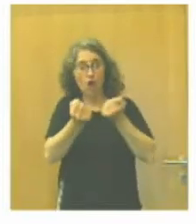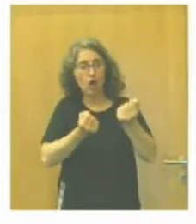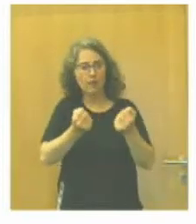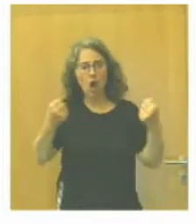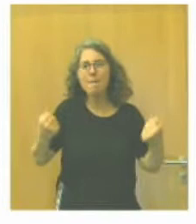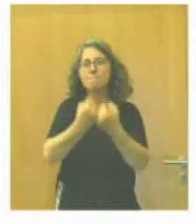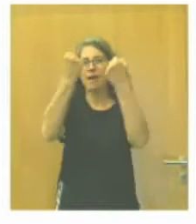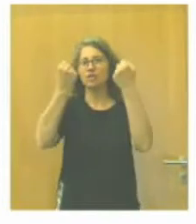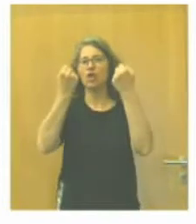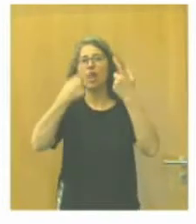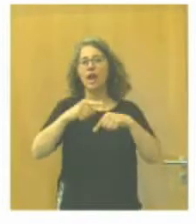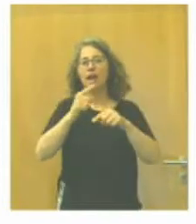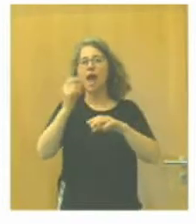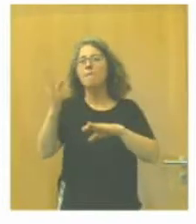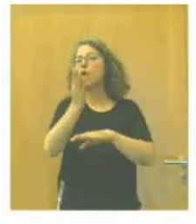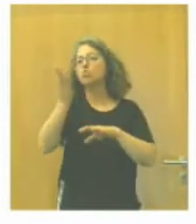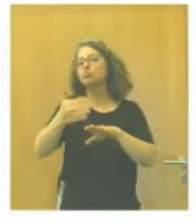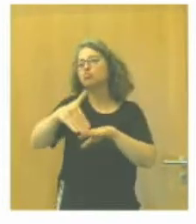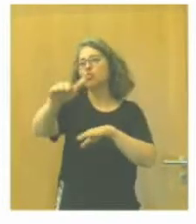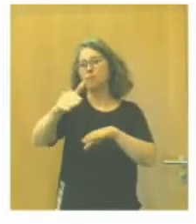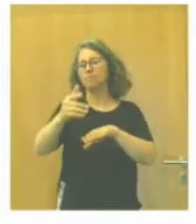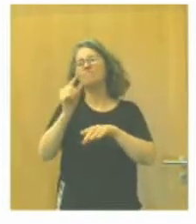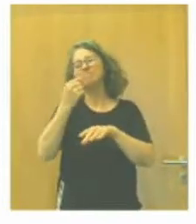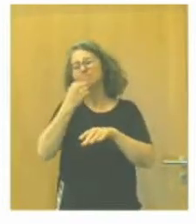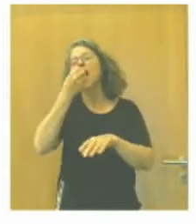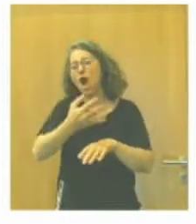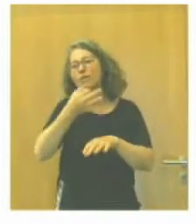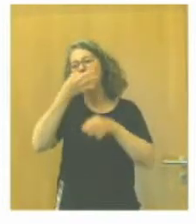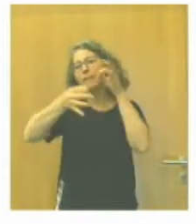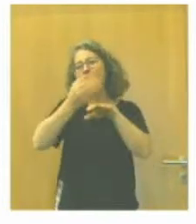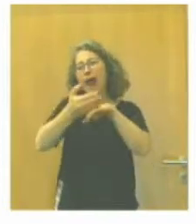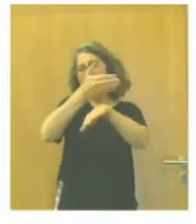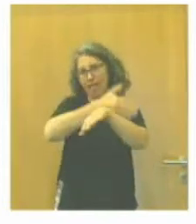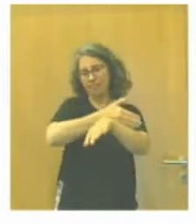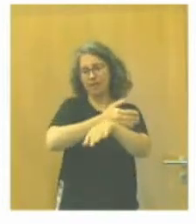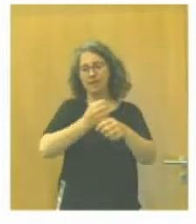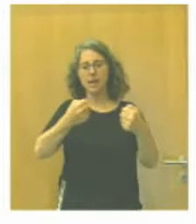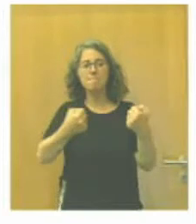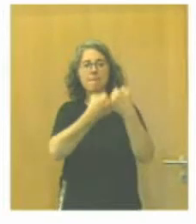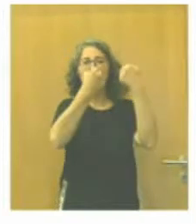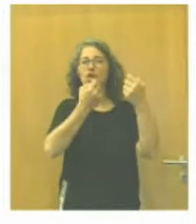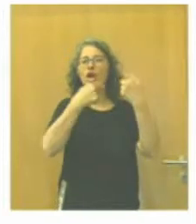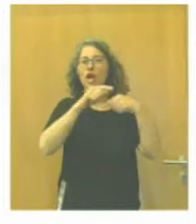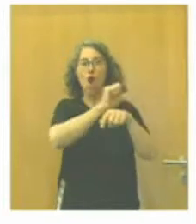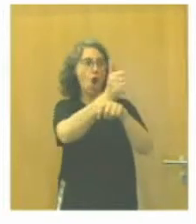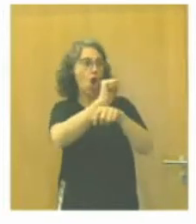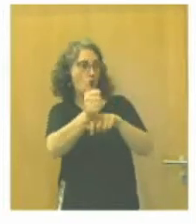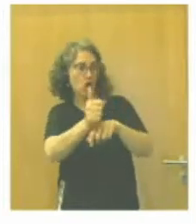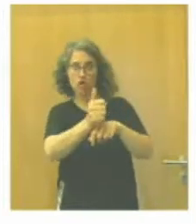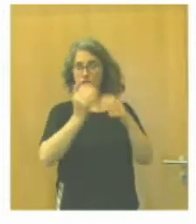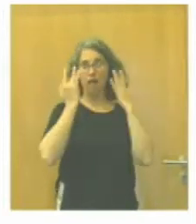me start before that, impact on educational achievement, which has an influence